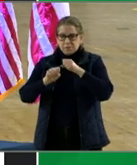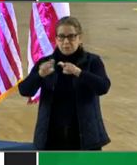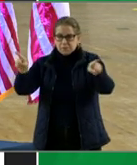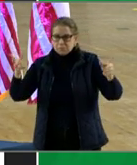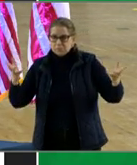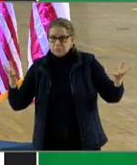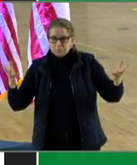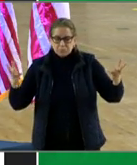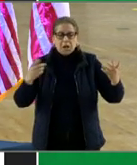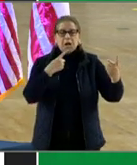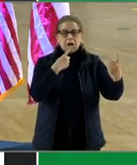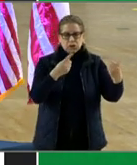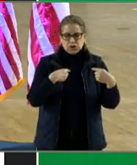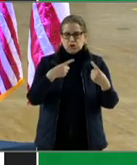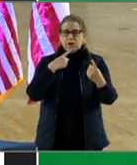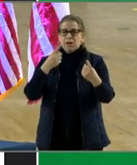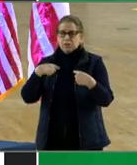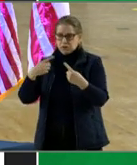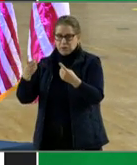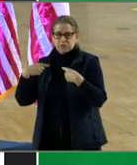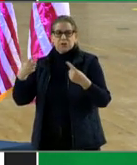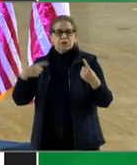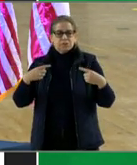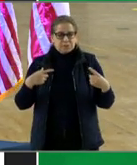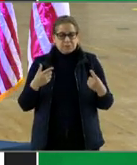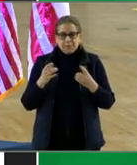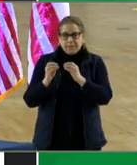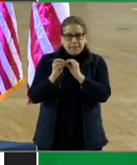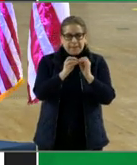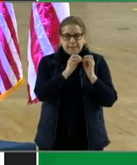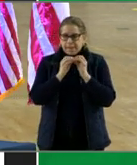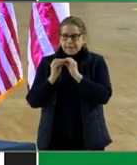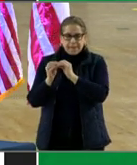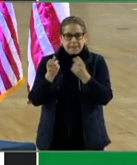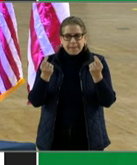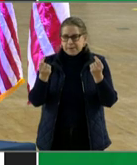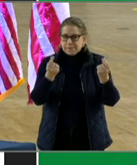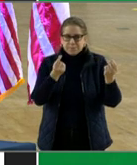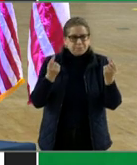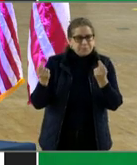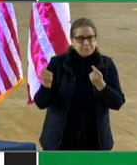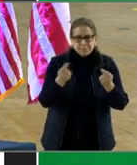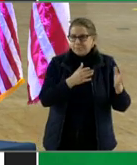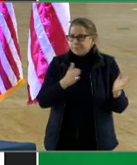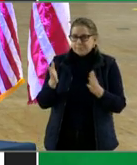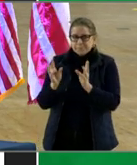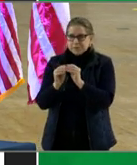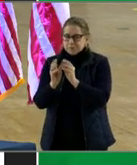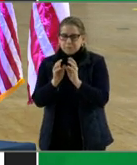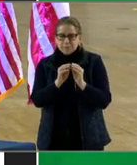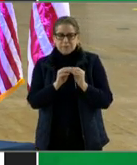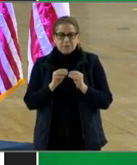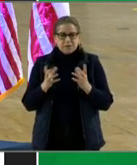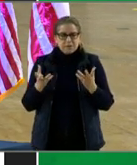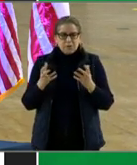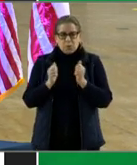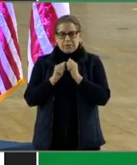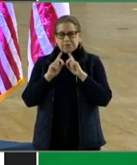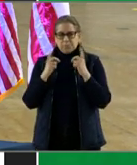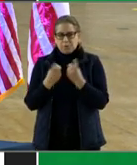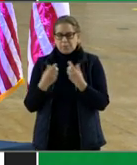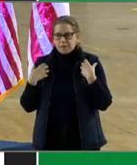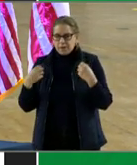has been after several weeks of planning and meeting with our Department of Health professionals and our Homeland